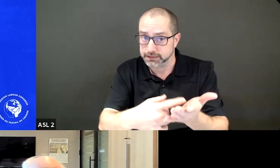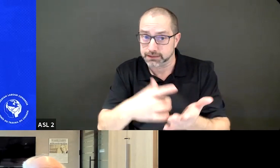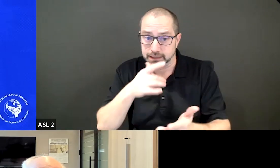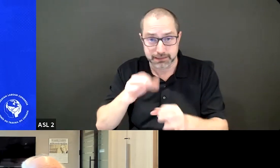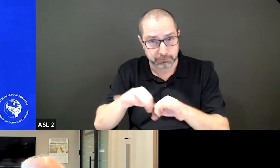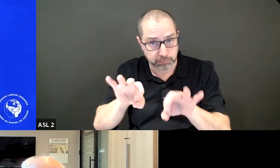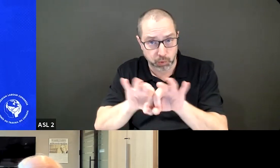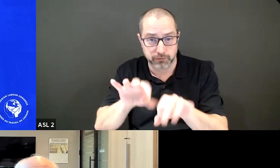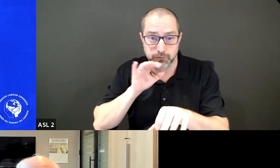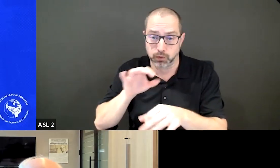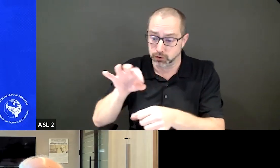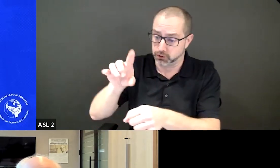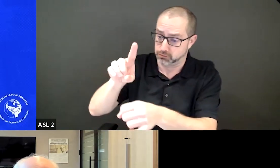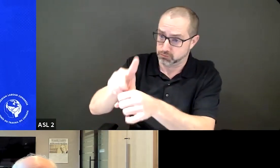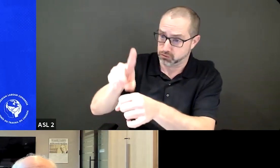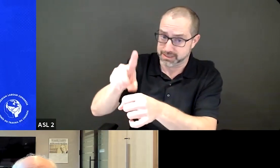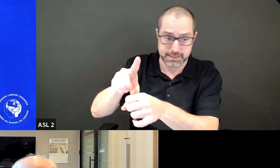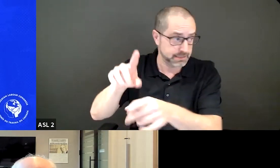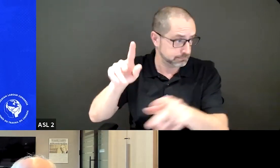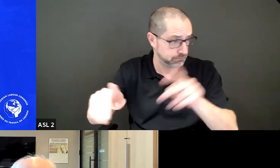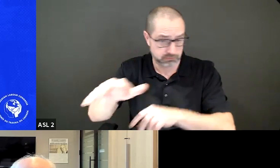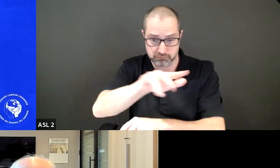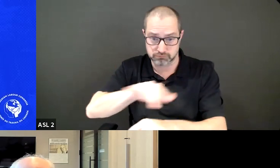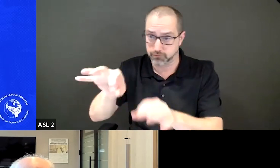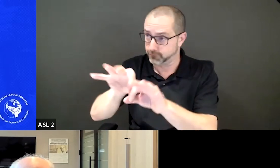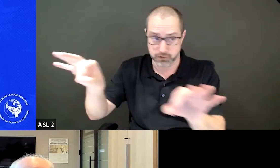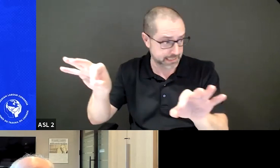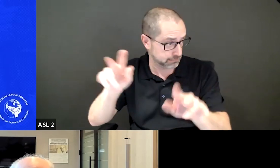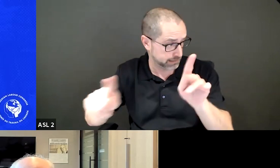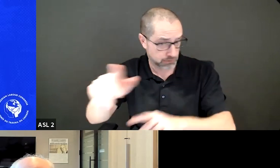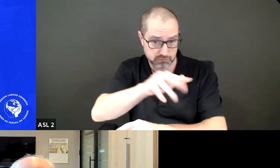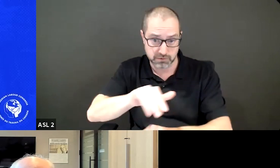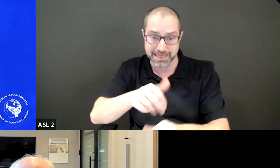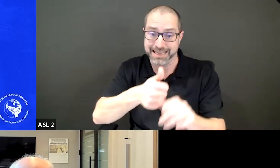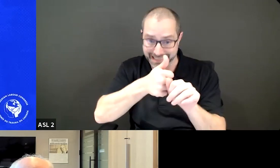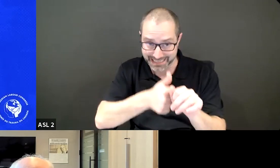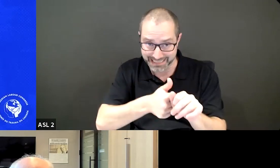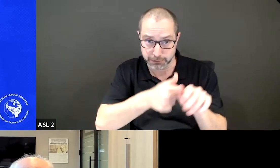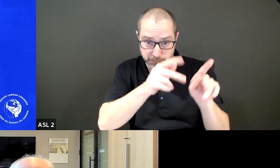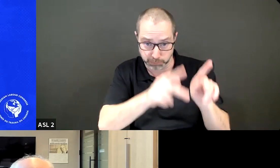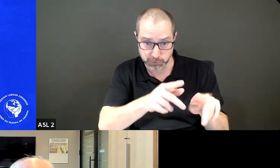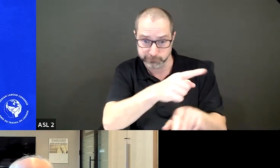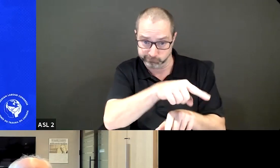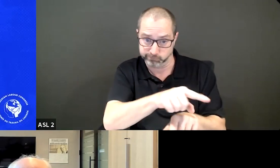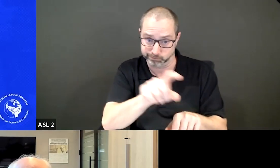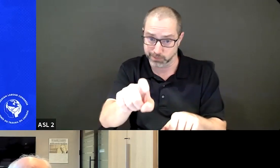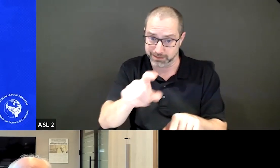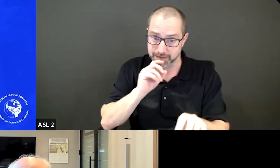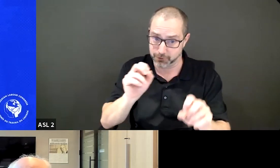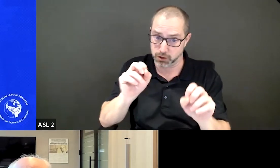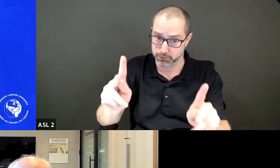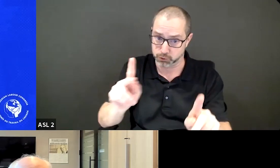democratic society that every citizen has the opportunity to to be